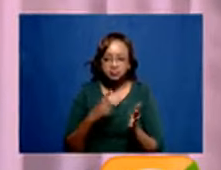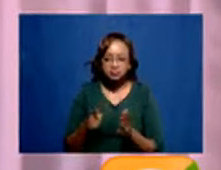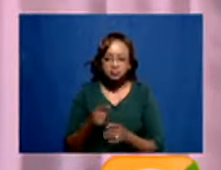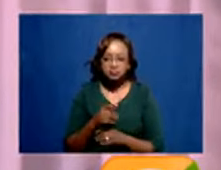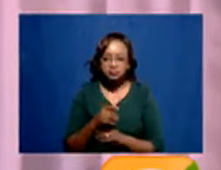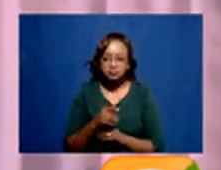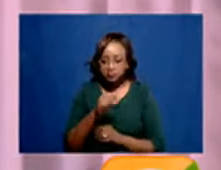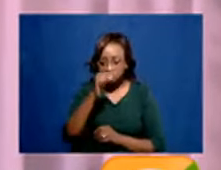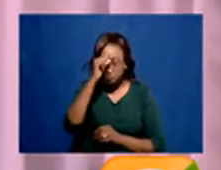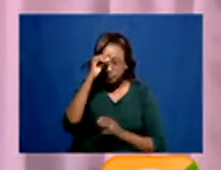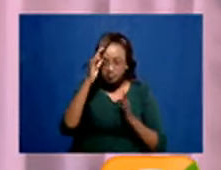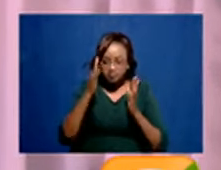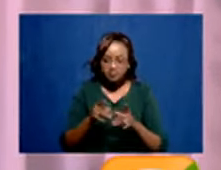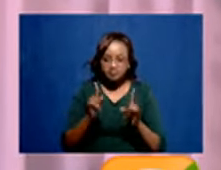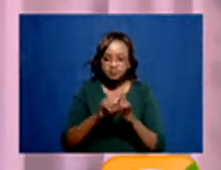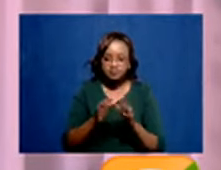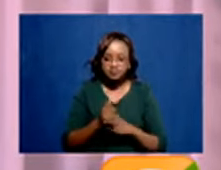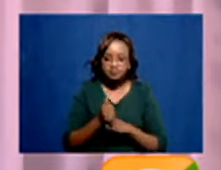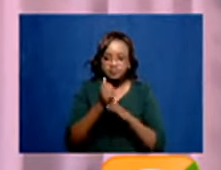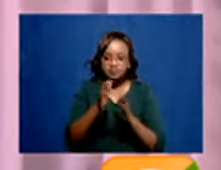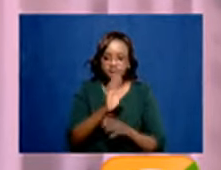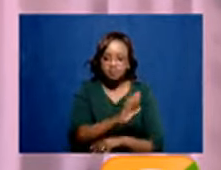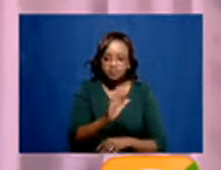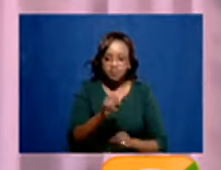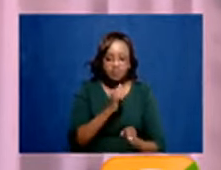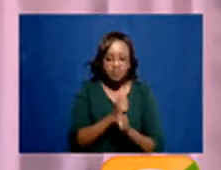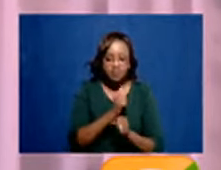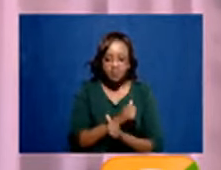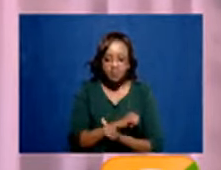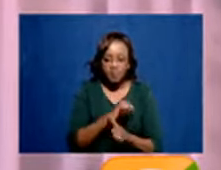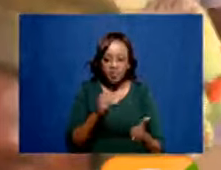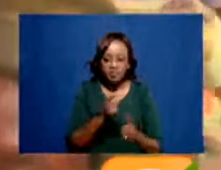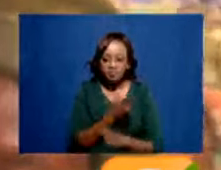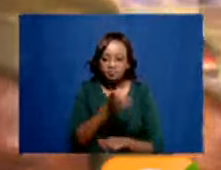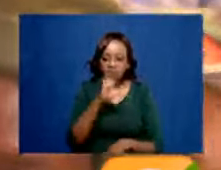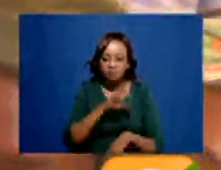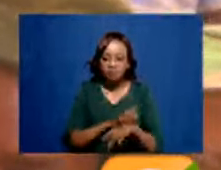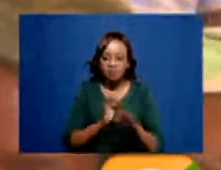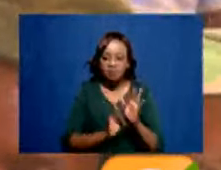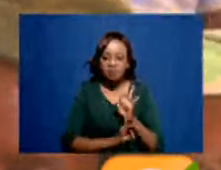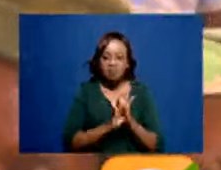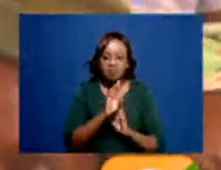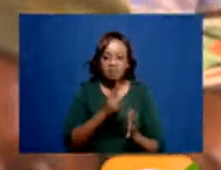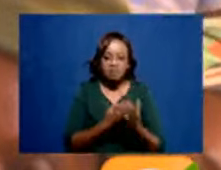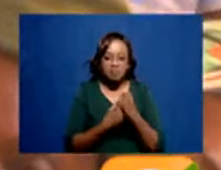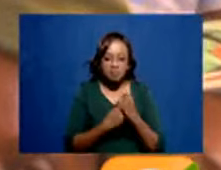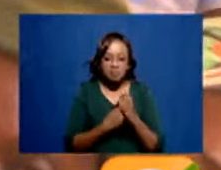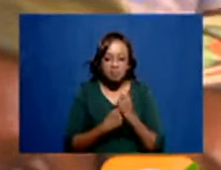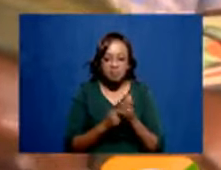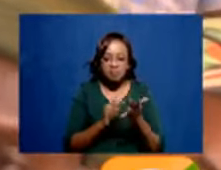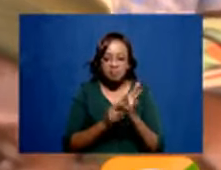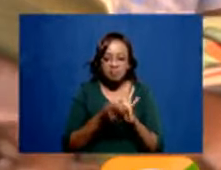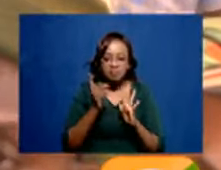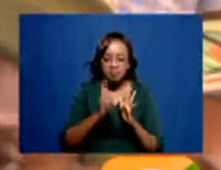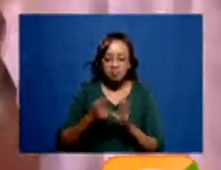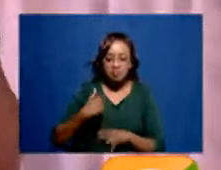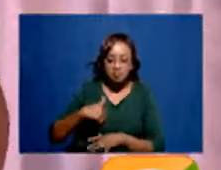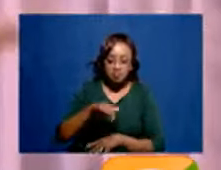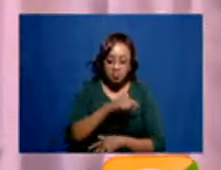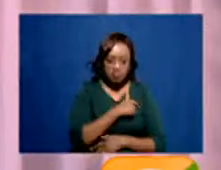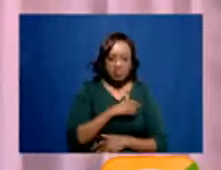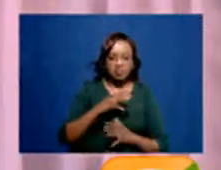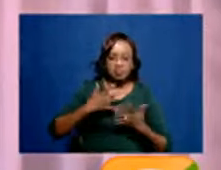Governor na viongozi wamefanya jambo lao, wamepata development partners. Kwa hivyo letu kama wananchi